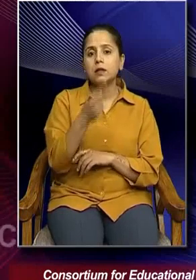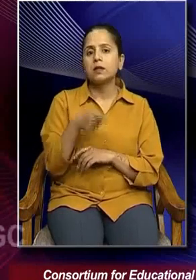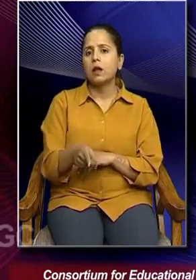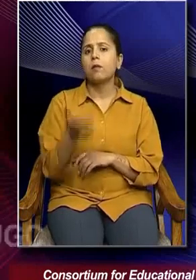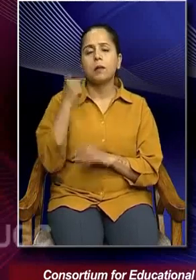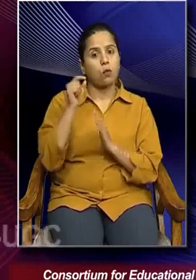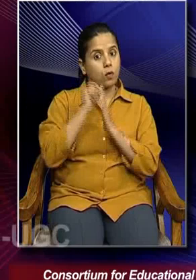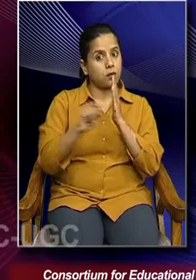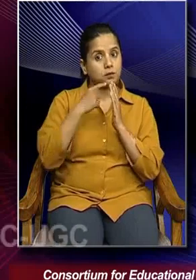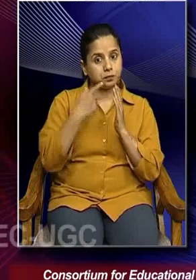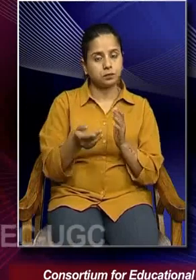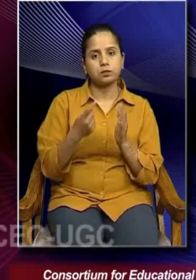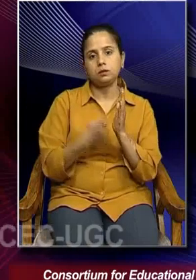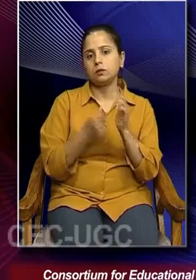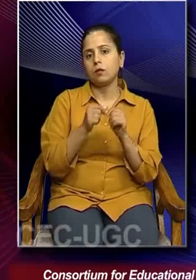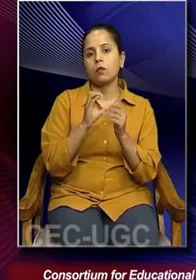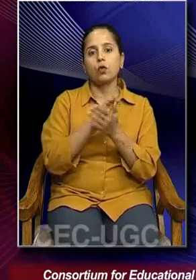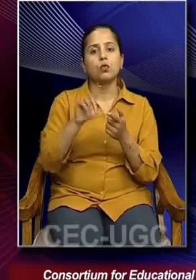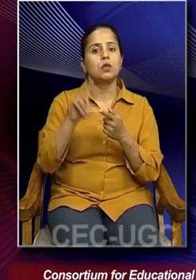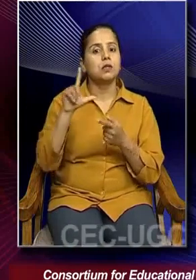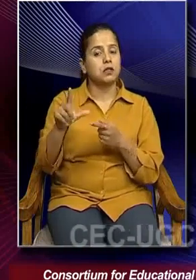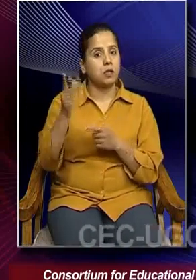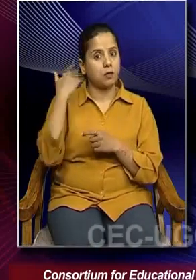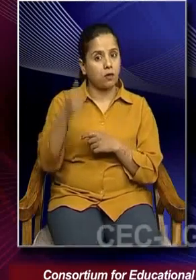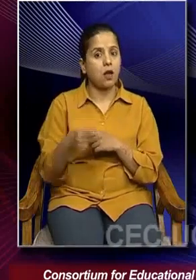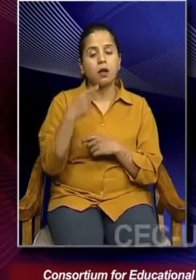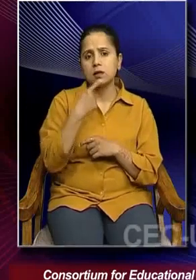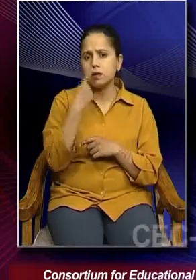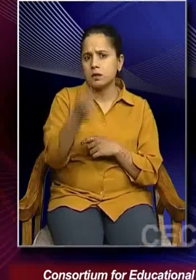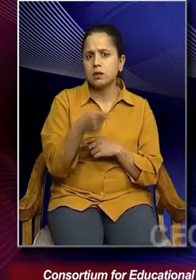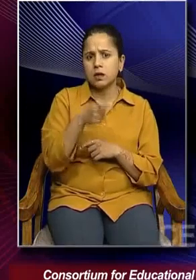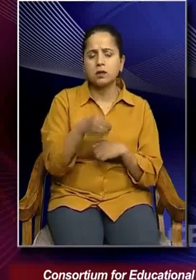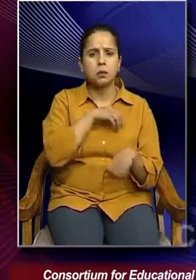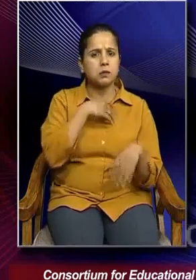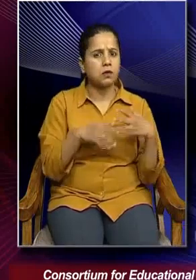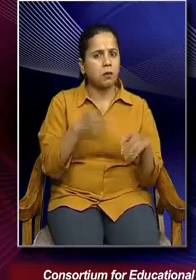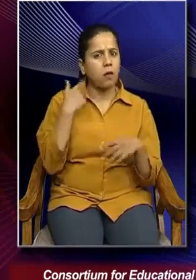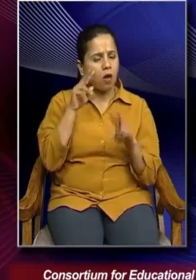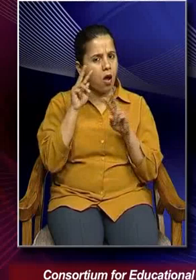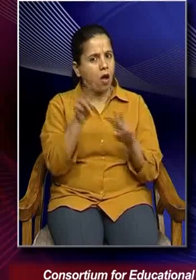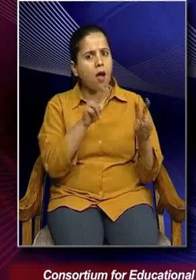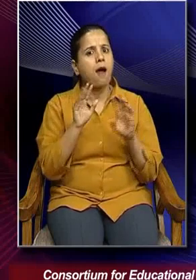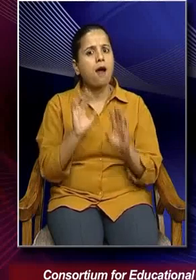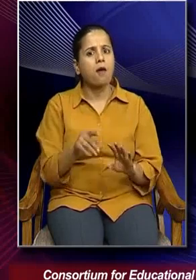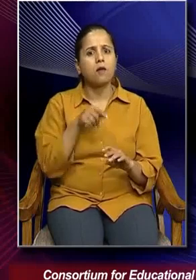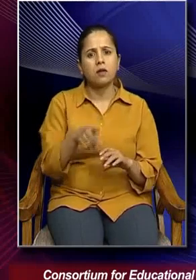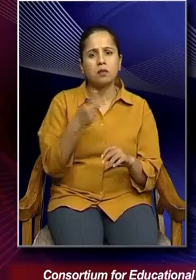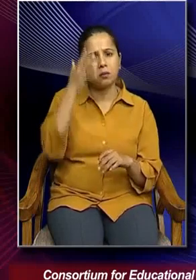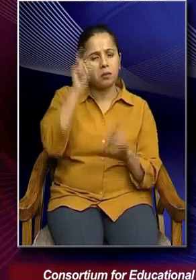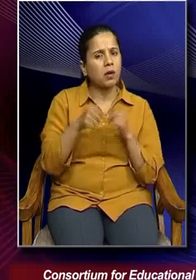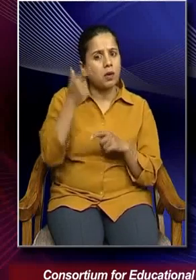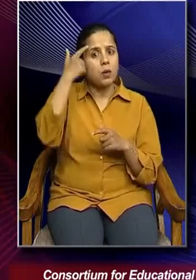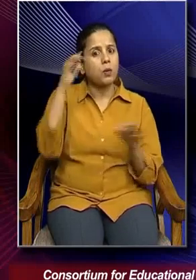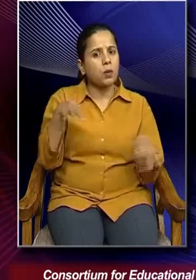came from Rachel Carson called Silent Spring, where she brought out the struggles that was observed due to mindless application